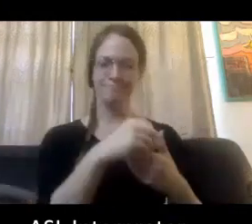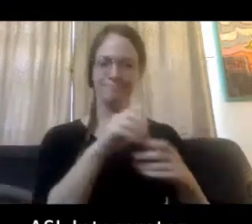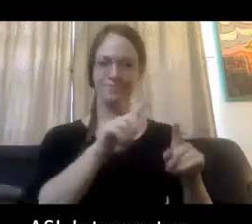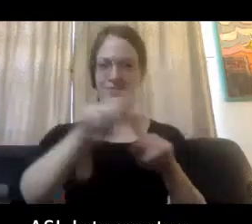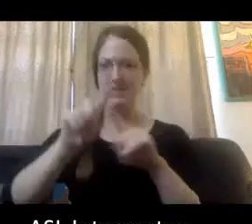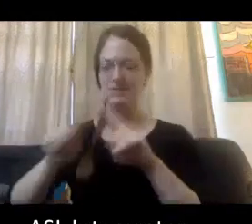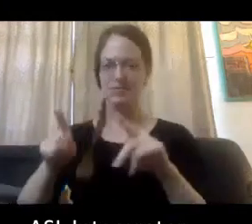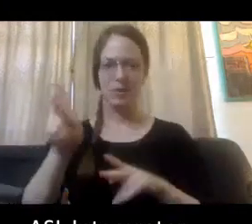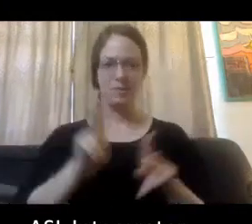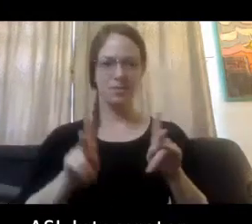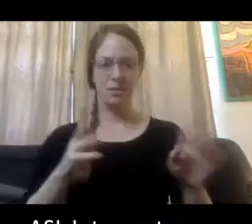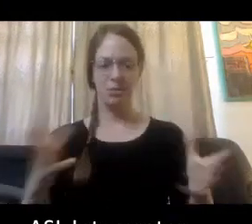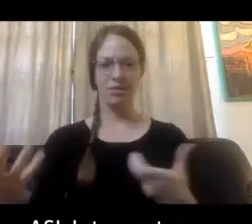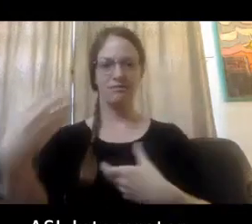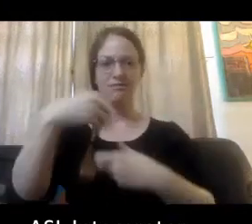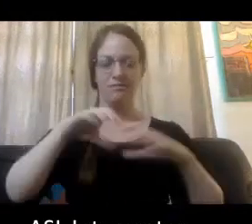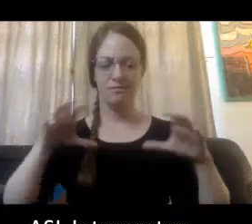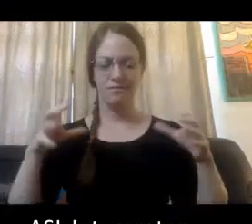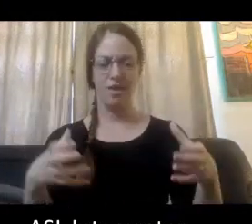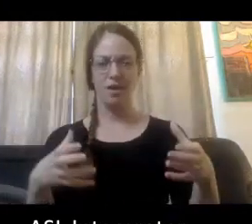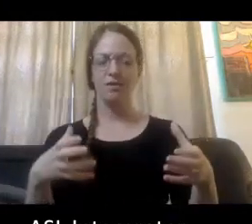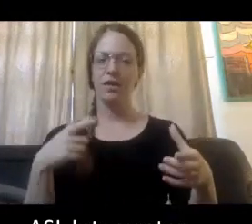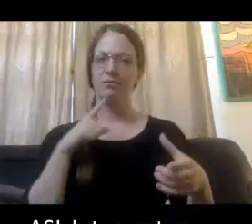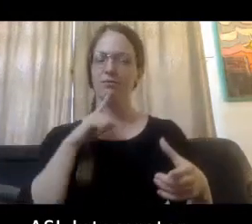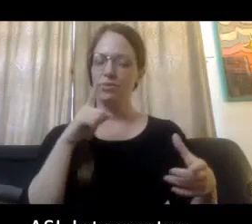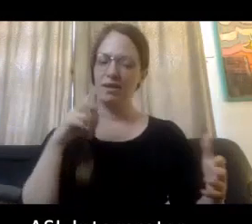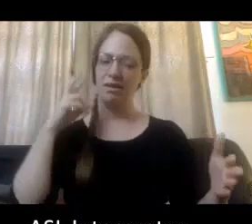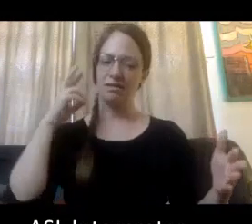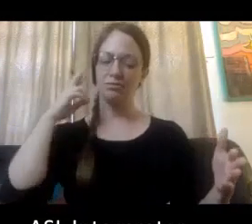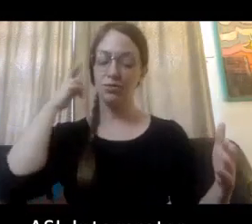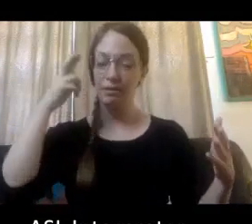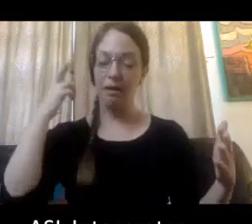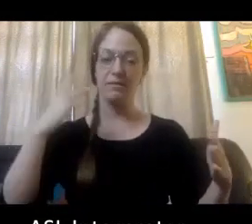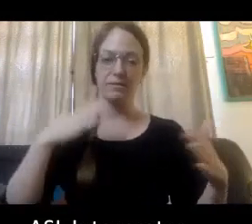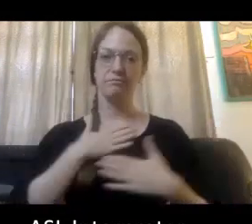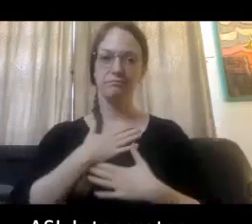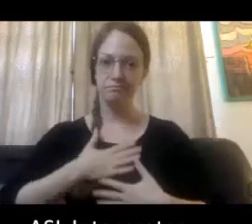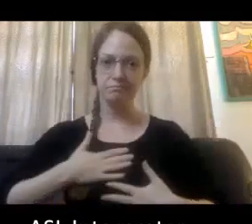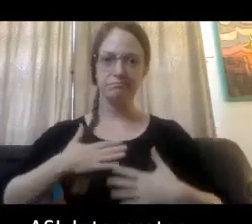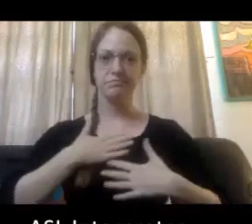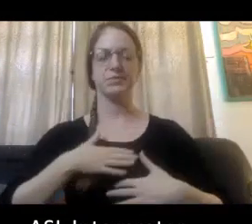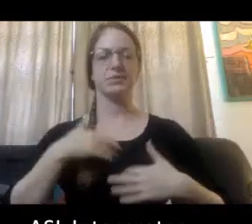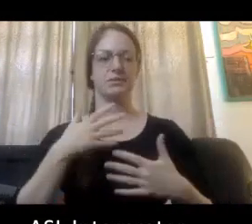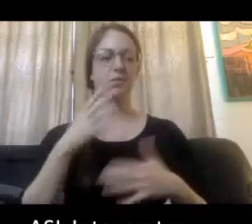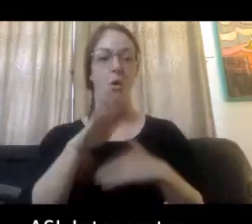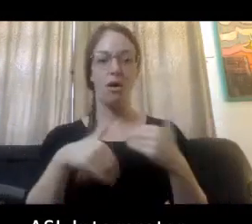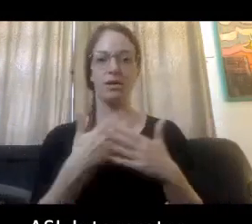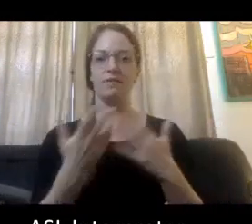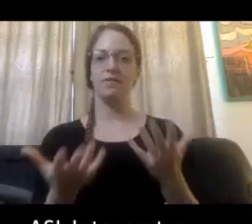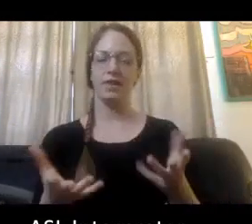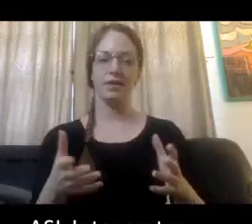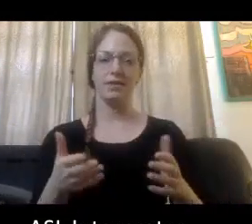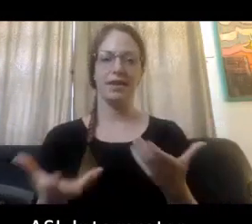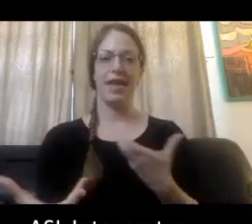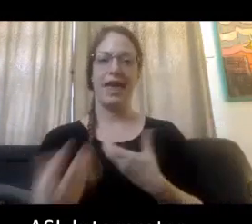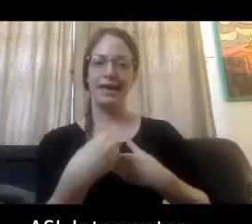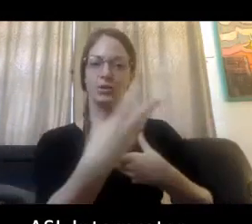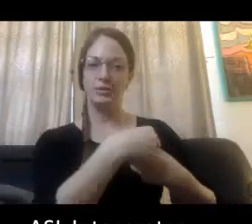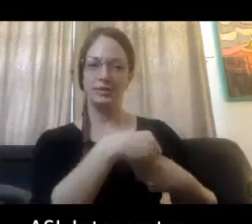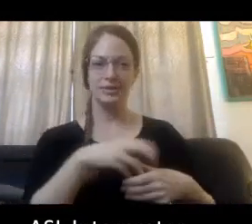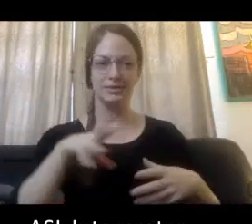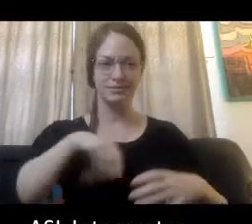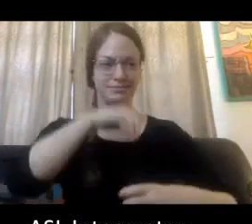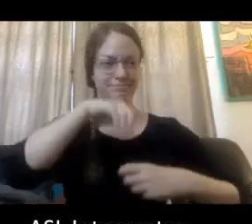like appreciative of what we're doing. Really, when we explain all the inclusivity we have and how long we've worked within